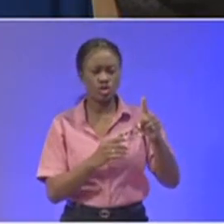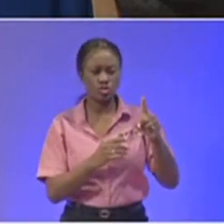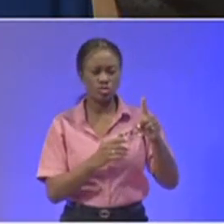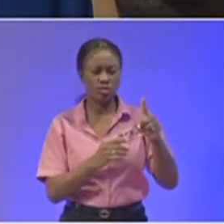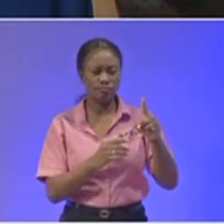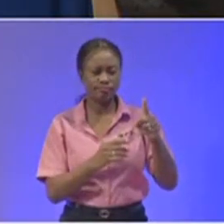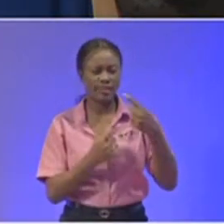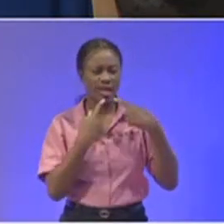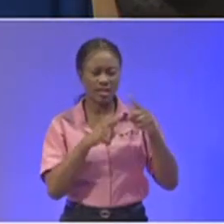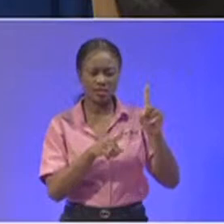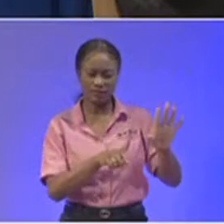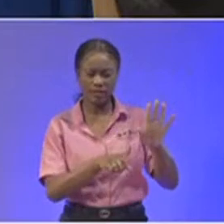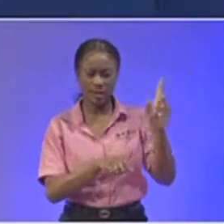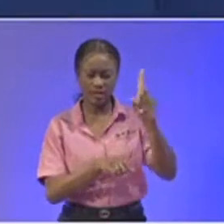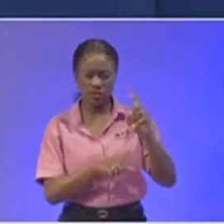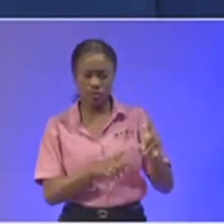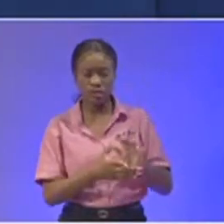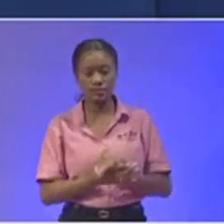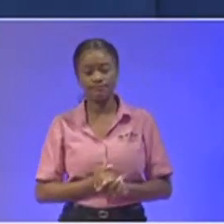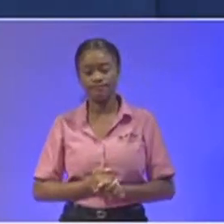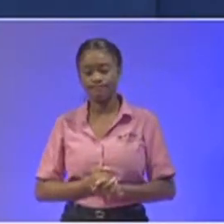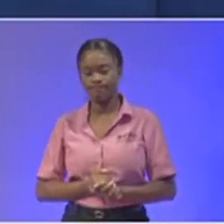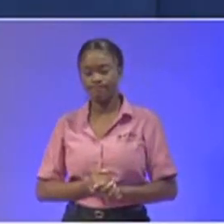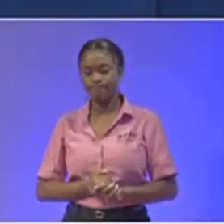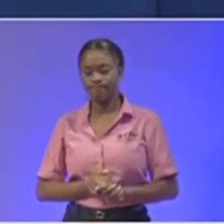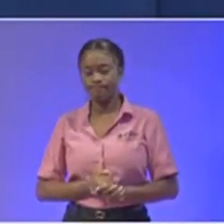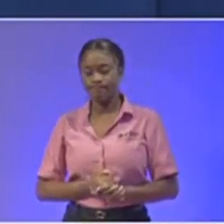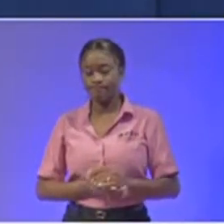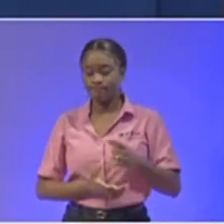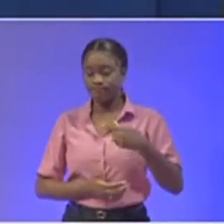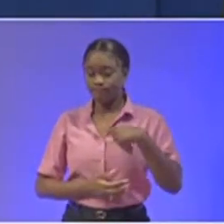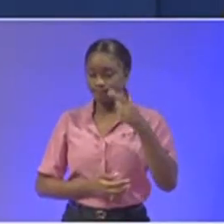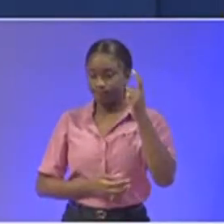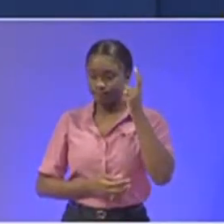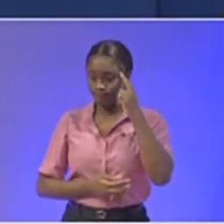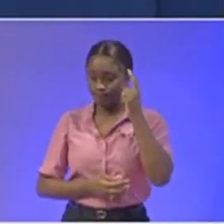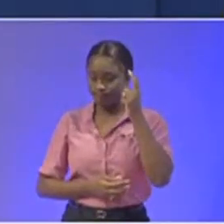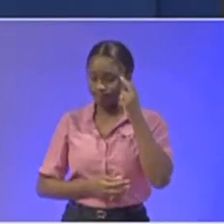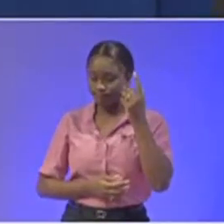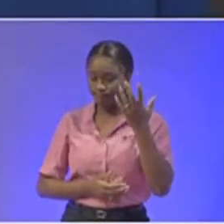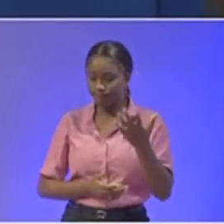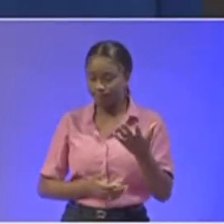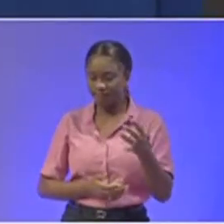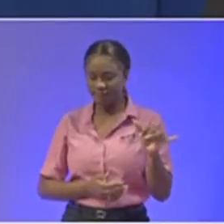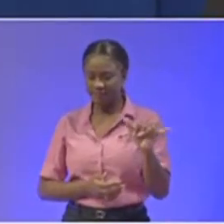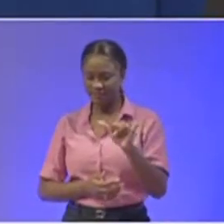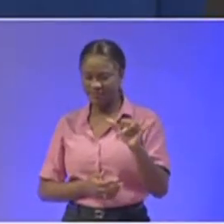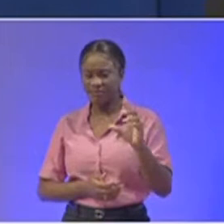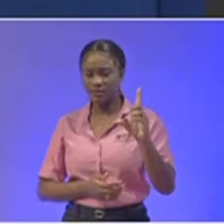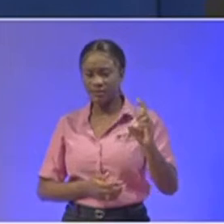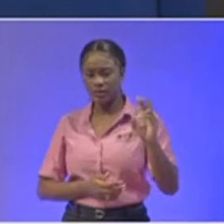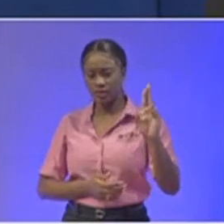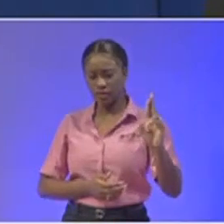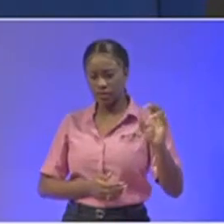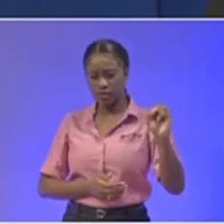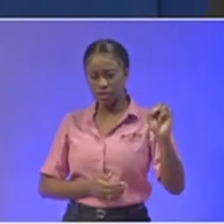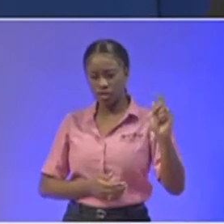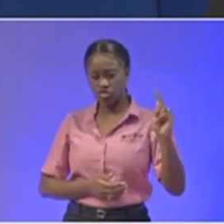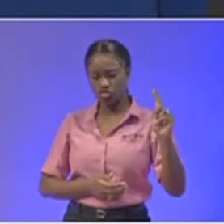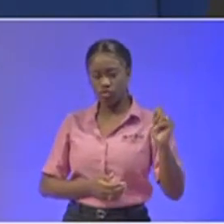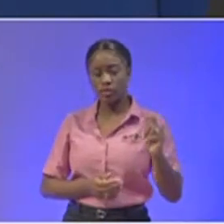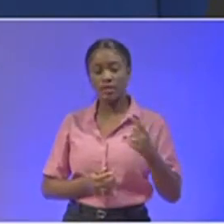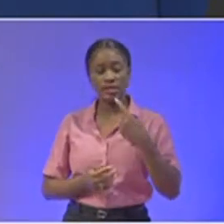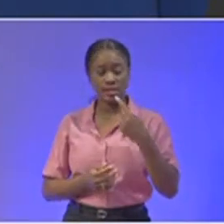question? I think that, well, it dovetails well with what Dr. Skerritt is saying. It's important that we track